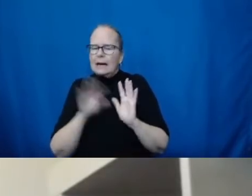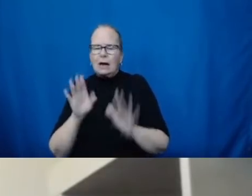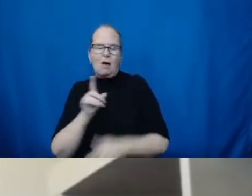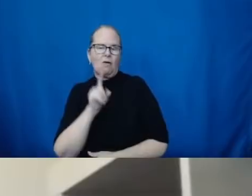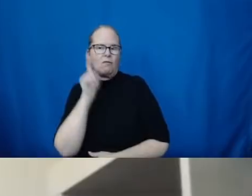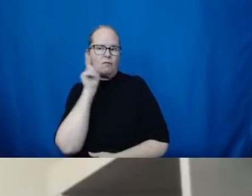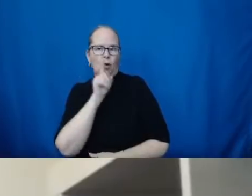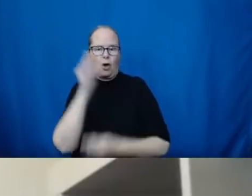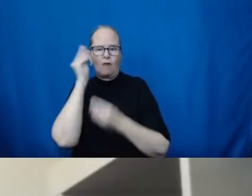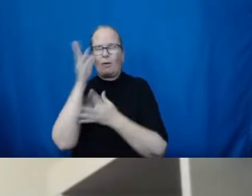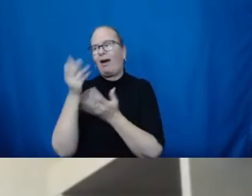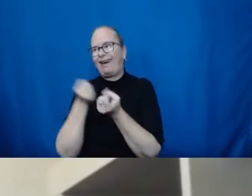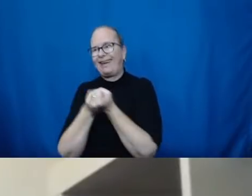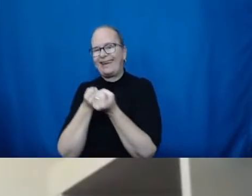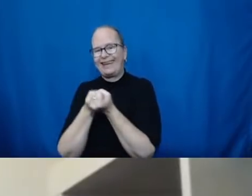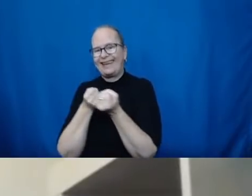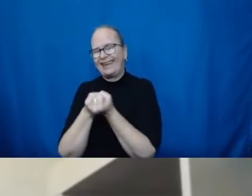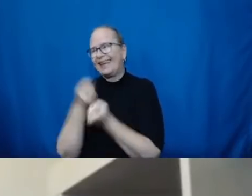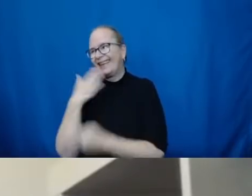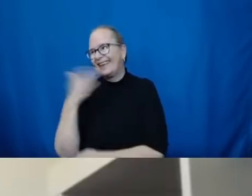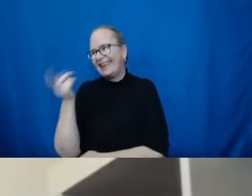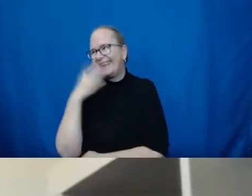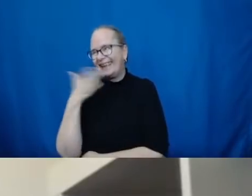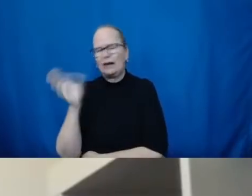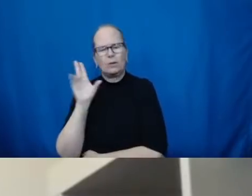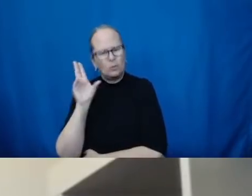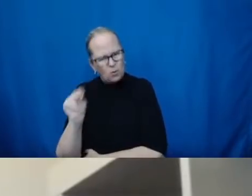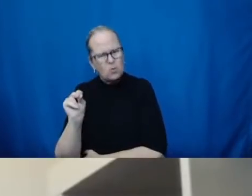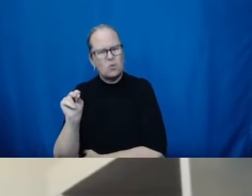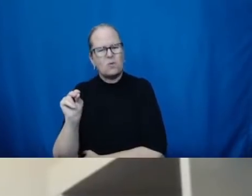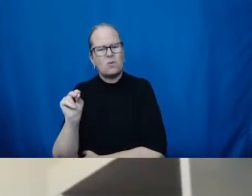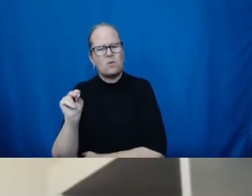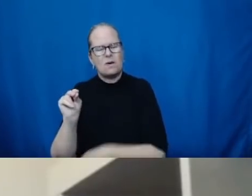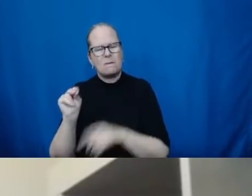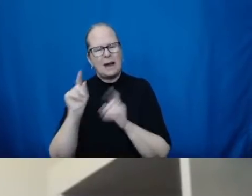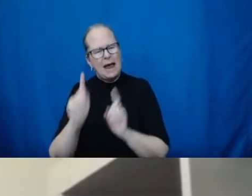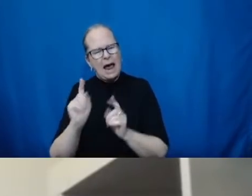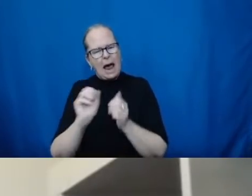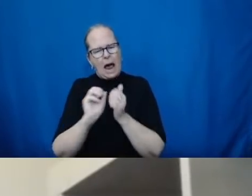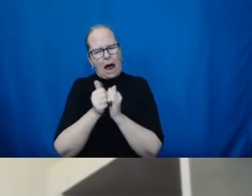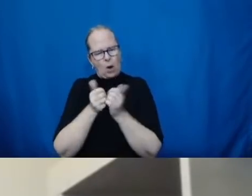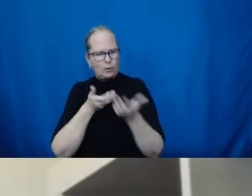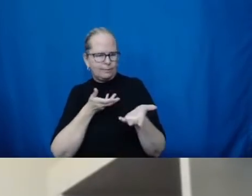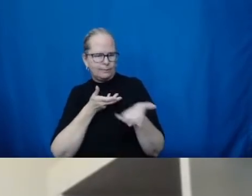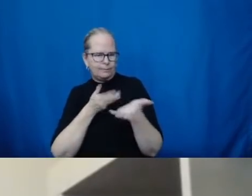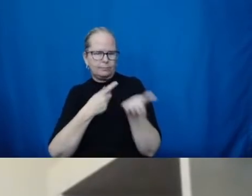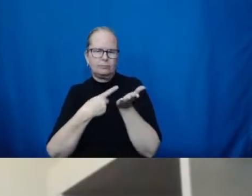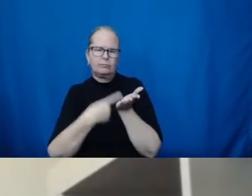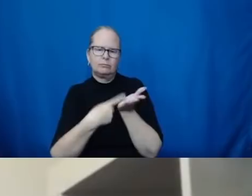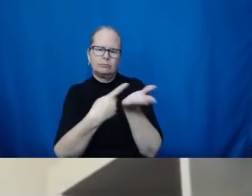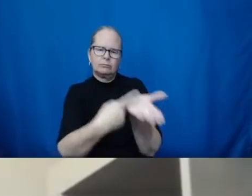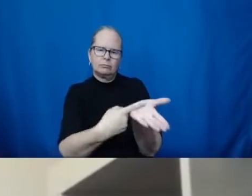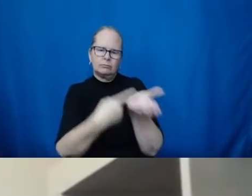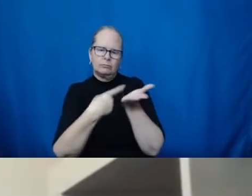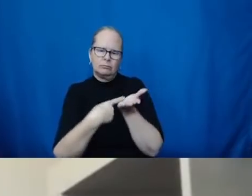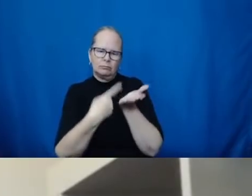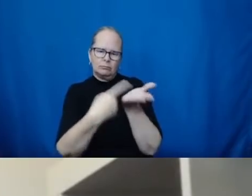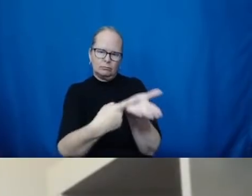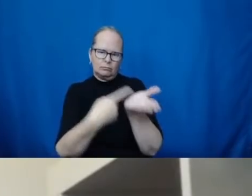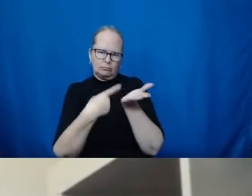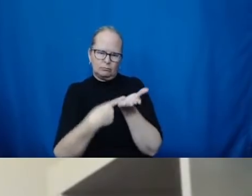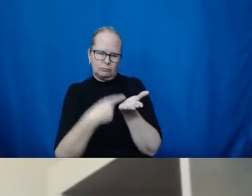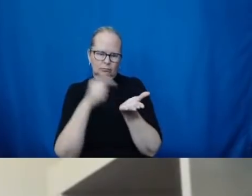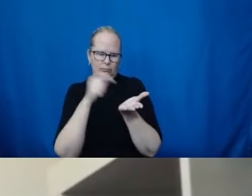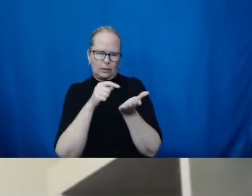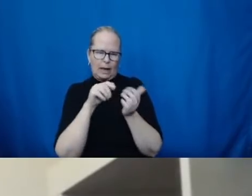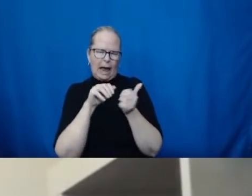how you frame it with them, because there is sometimes, in some cases, like some understandable fear that's underlying